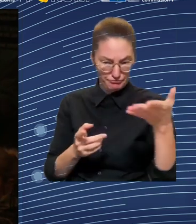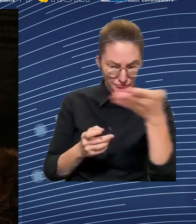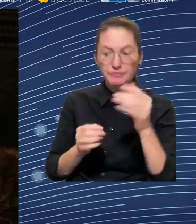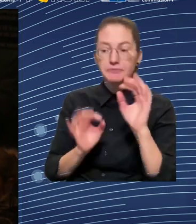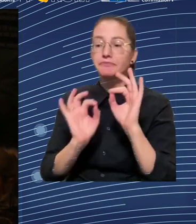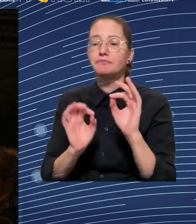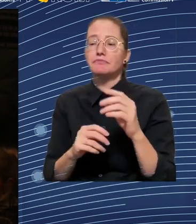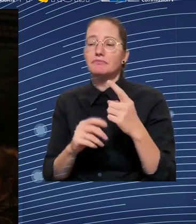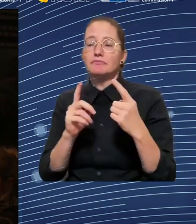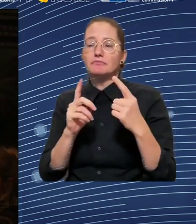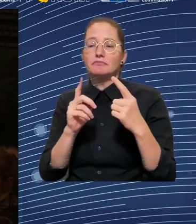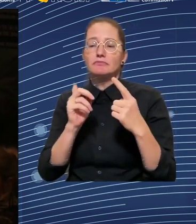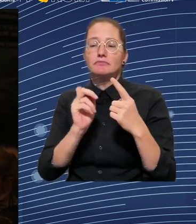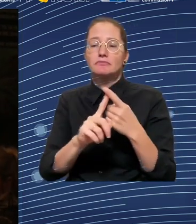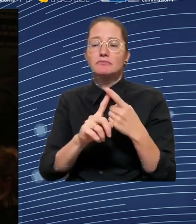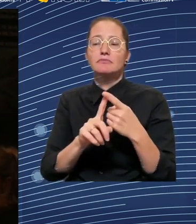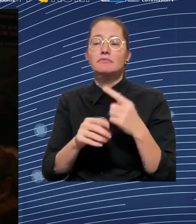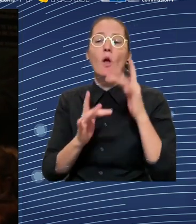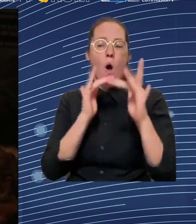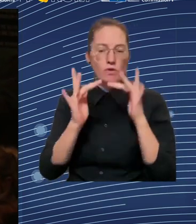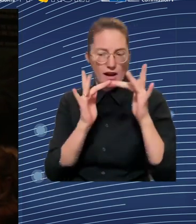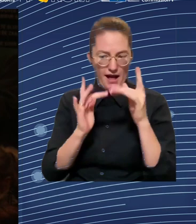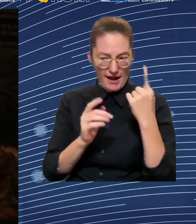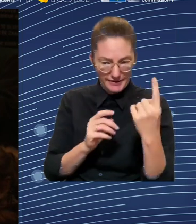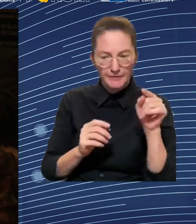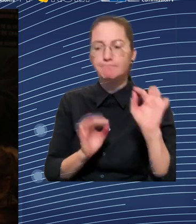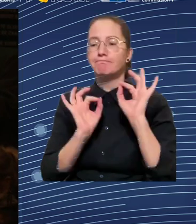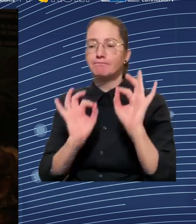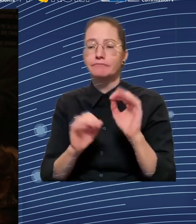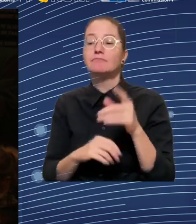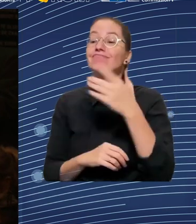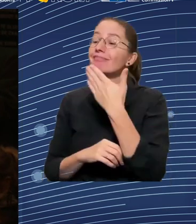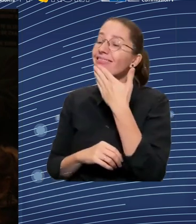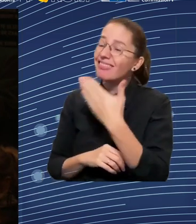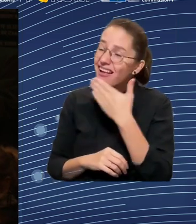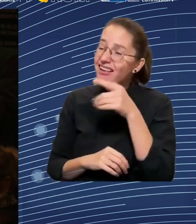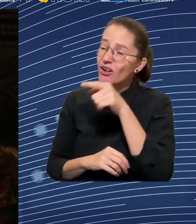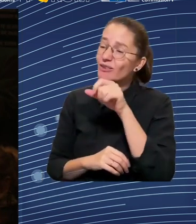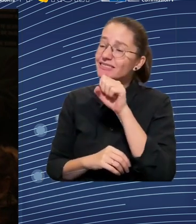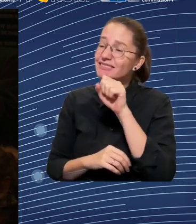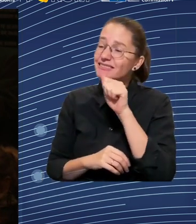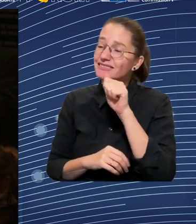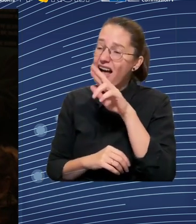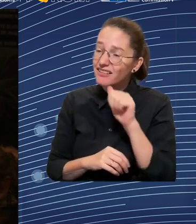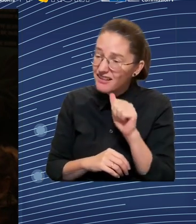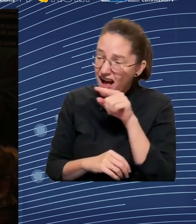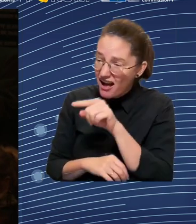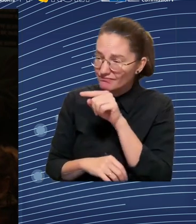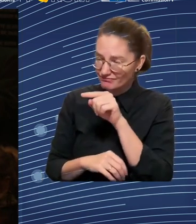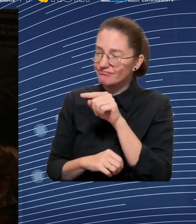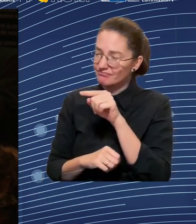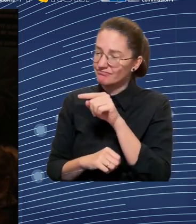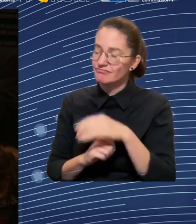almost 1 million of learners with schools and vet centers in 135